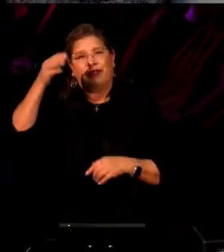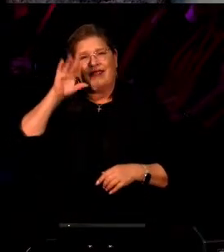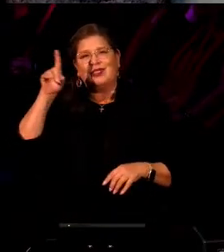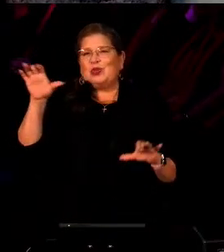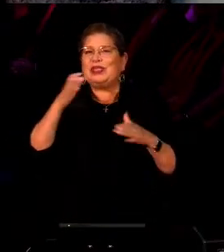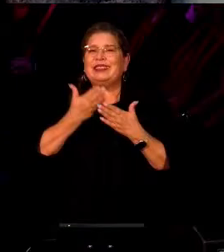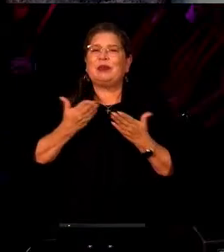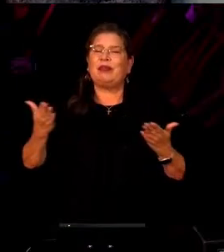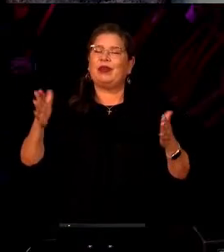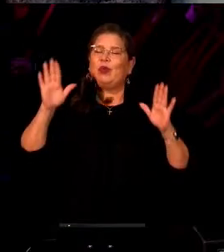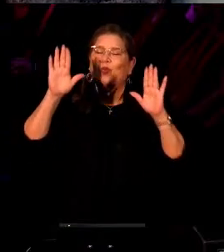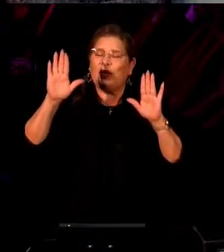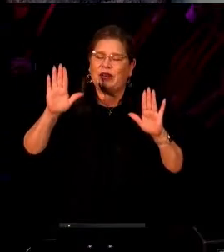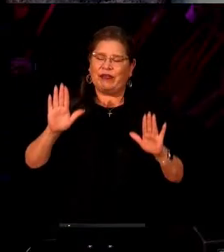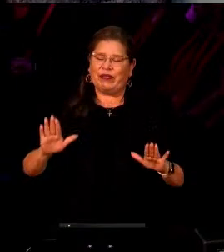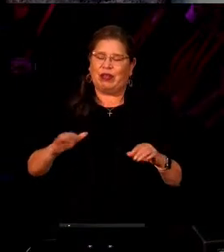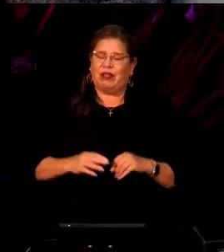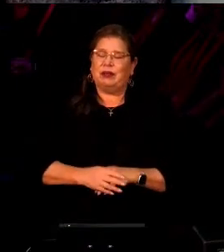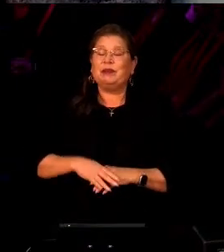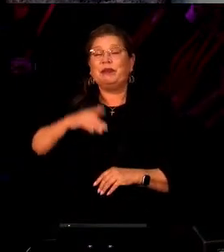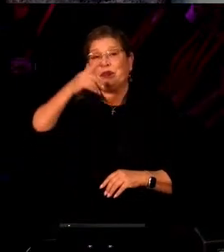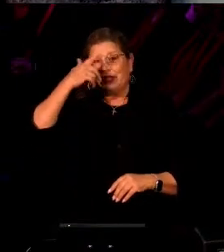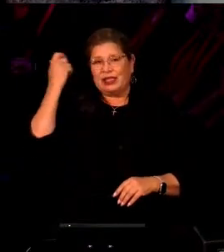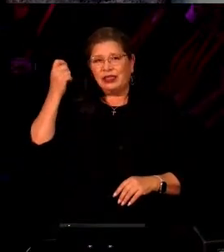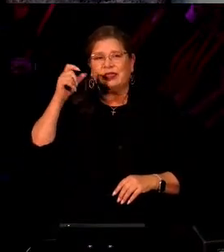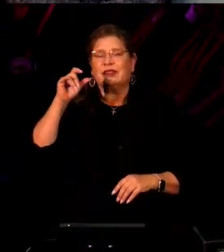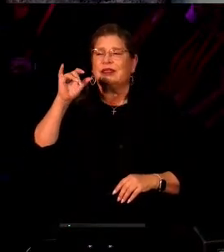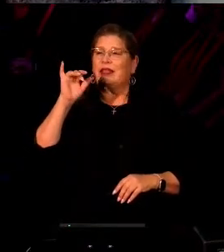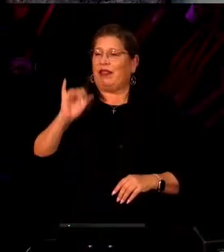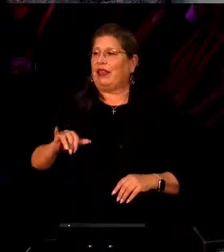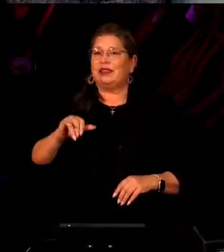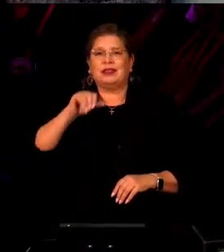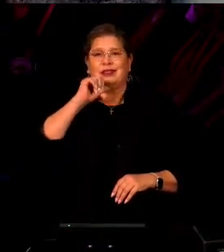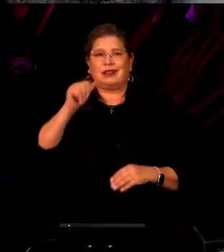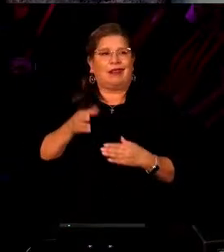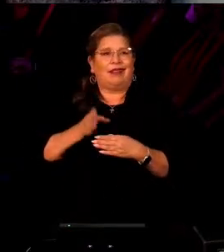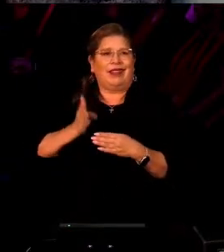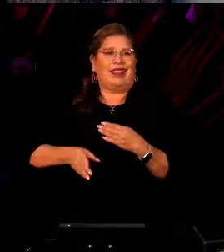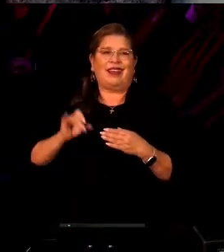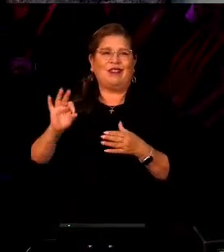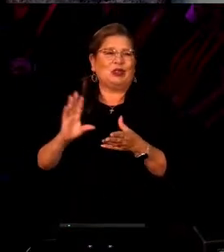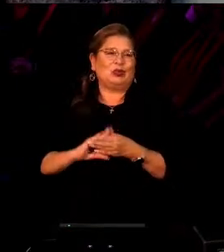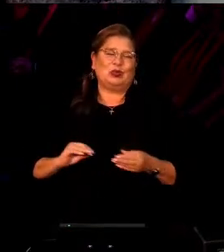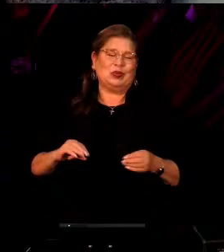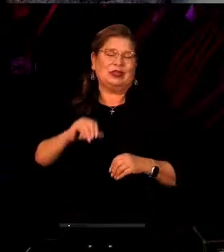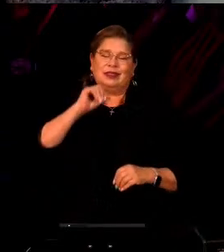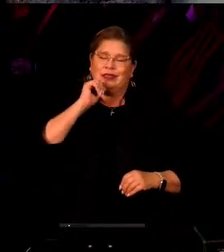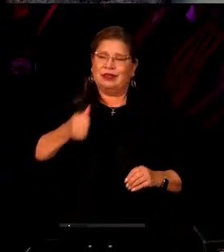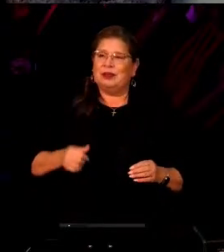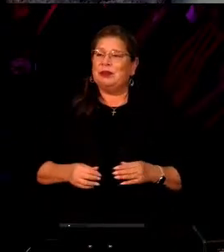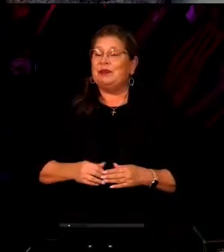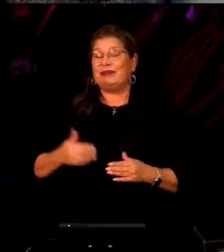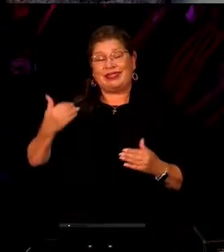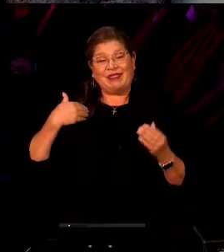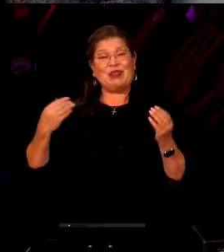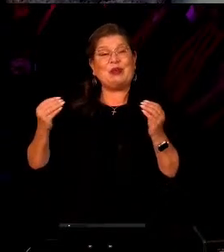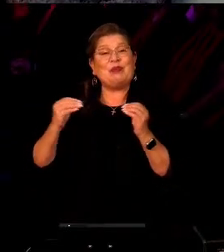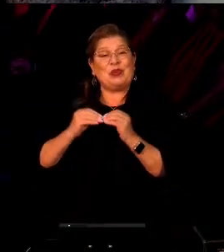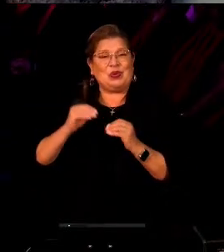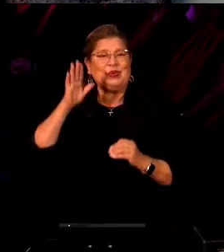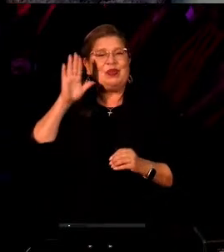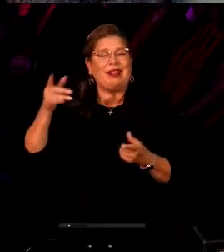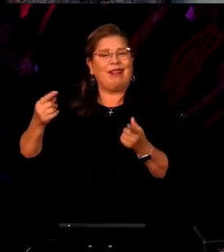something wonderful, because this is not the end of the story. There's more to